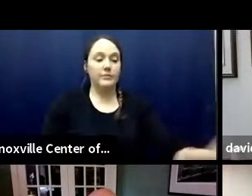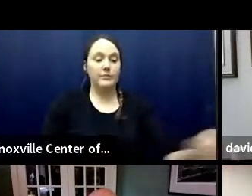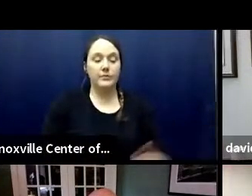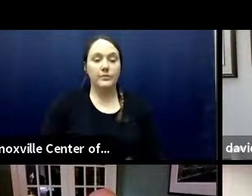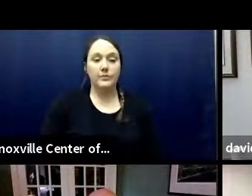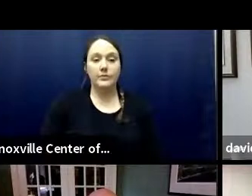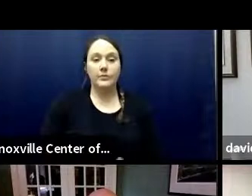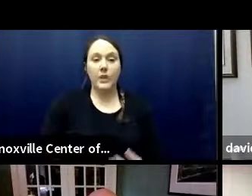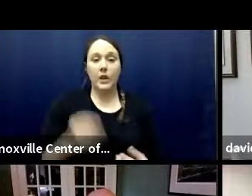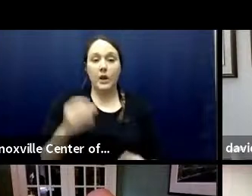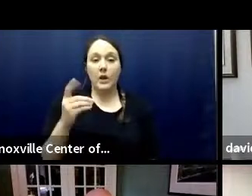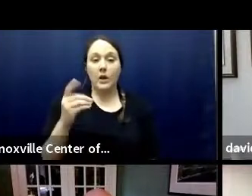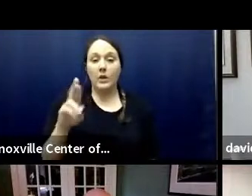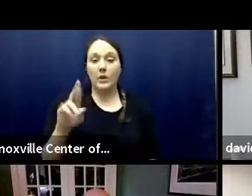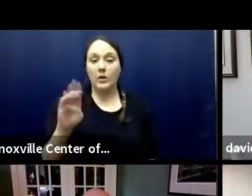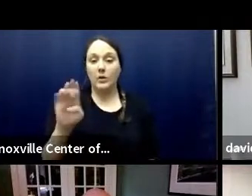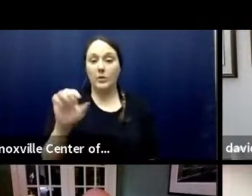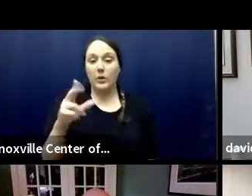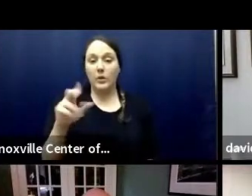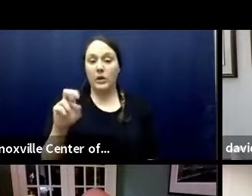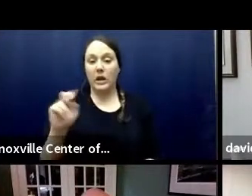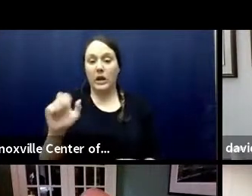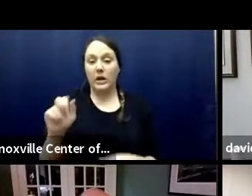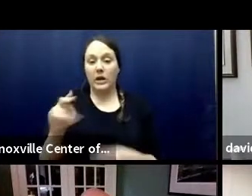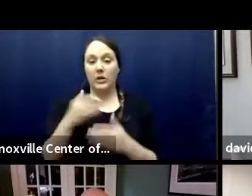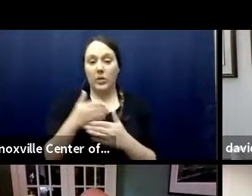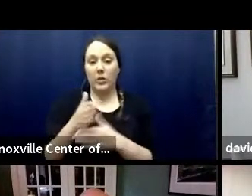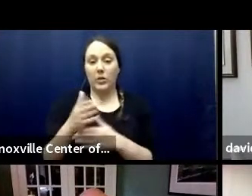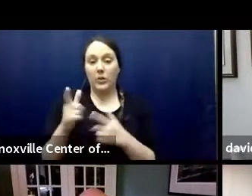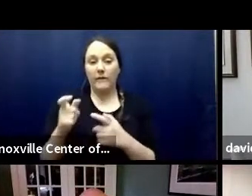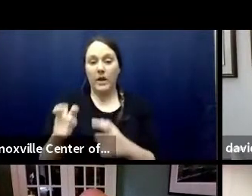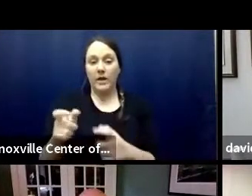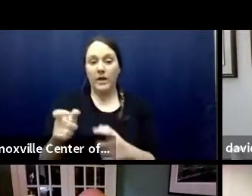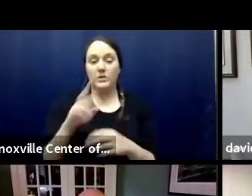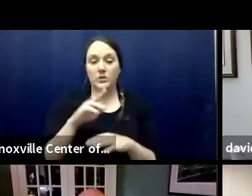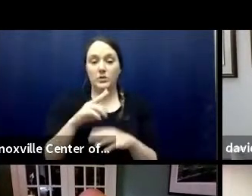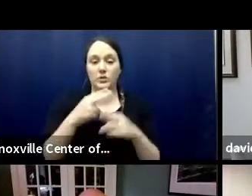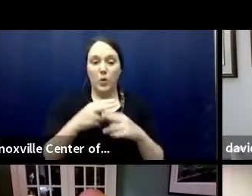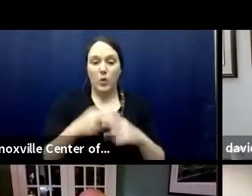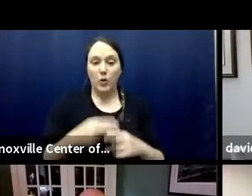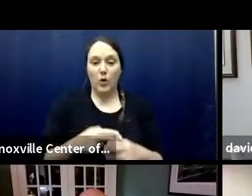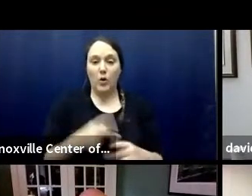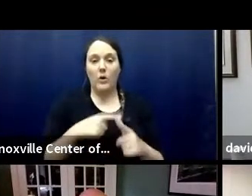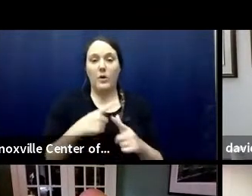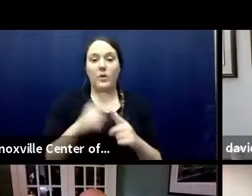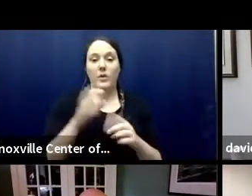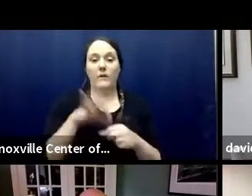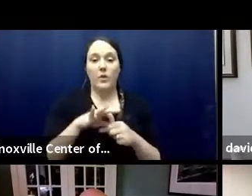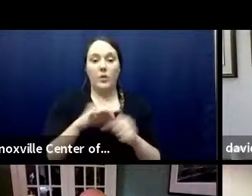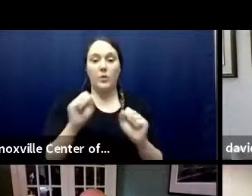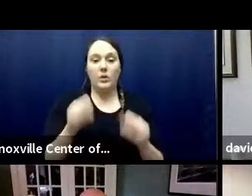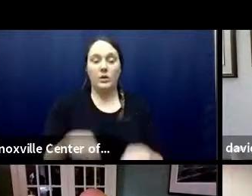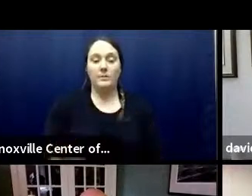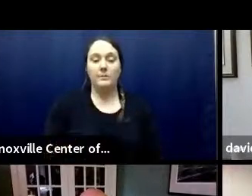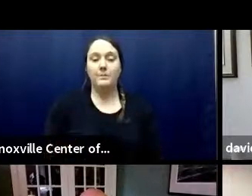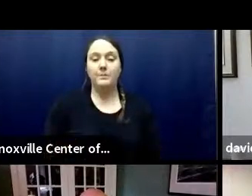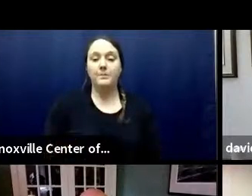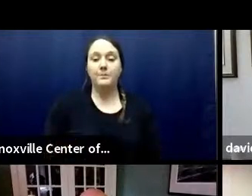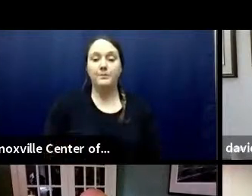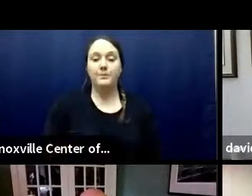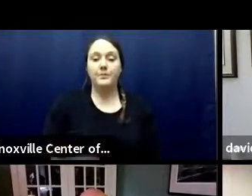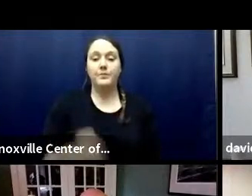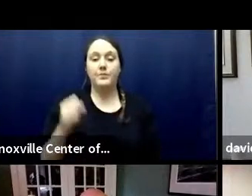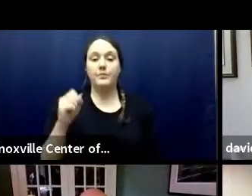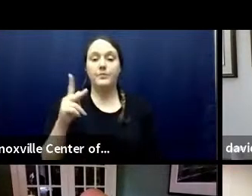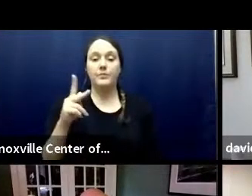So, Dr. Buchanan, you want to run through it real quickly as a roll call, and then we can vote immediately. Sorry for the Okay, slight. so roll